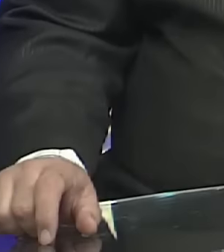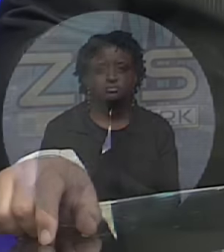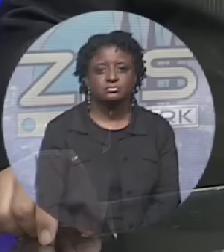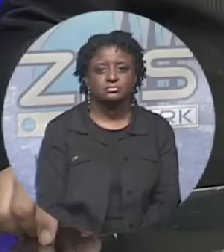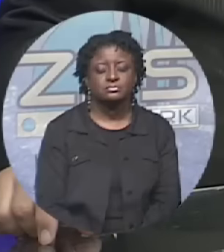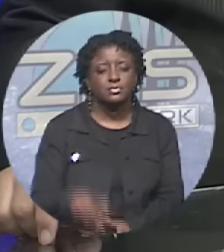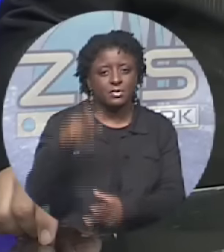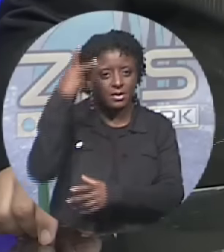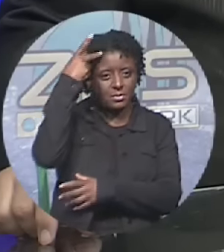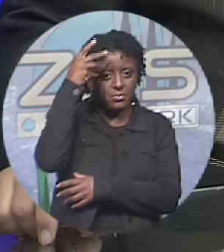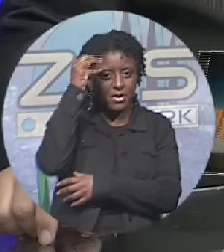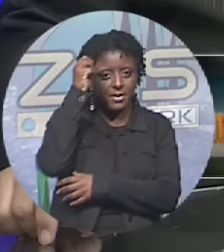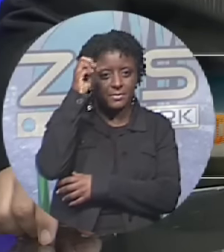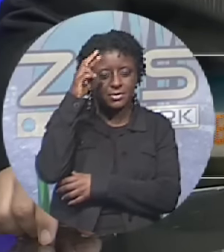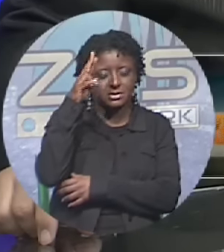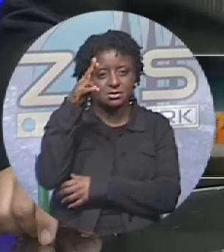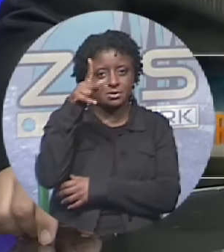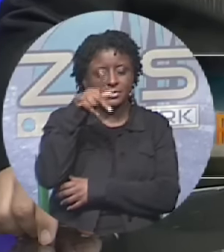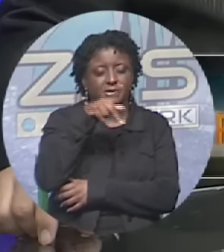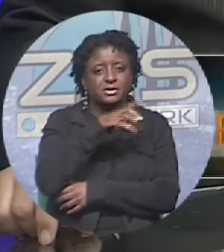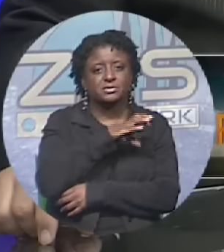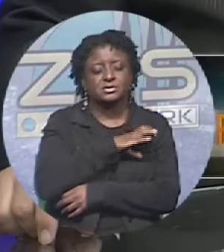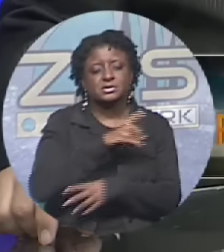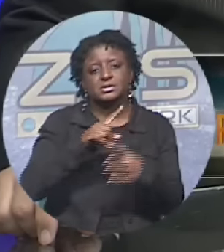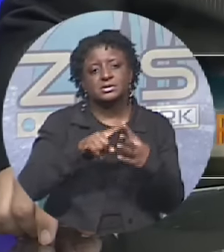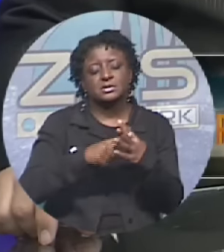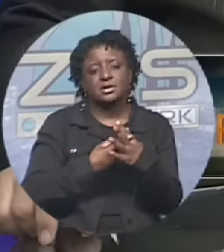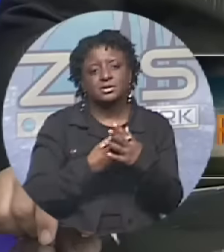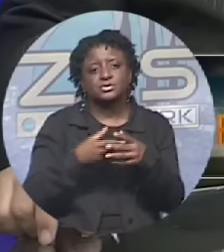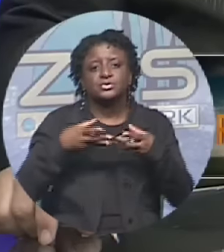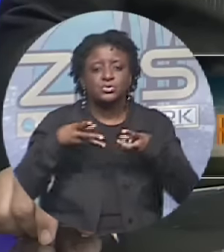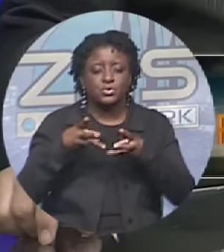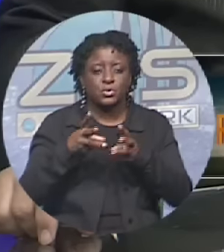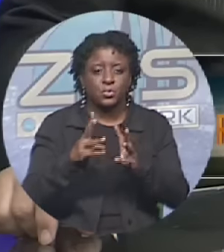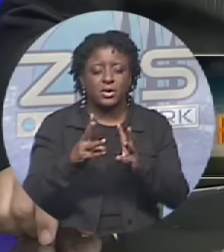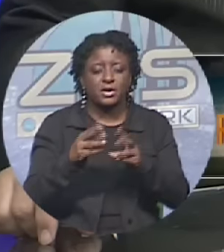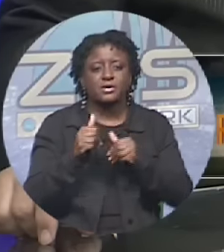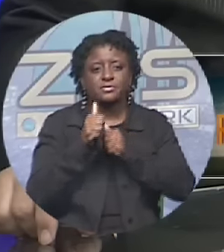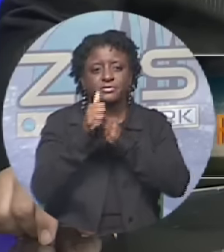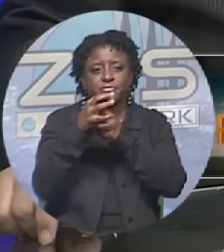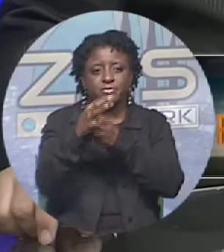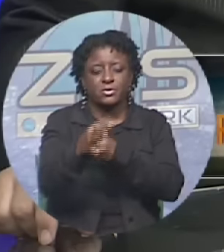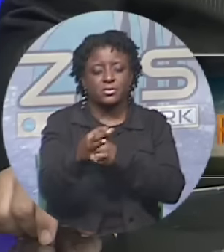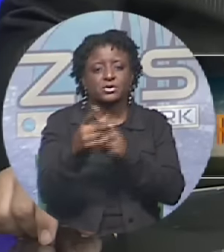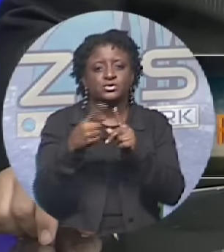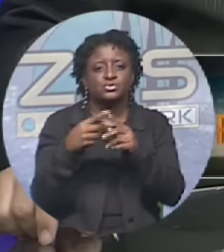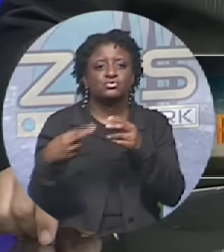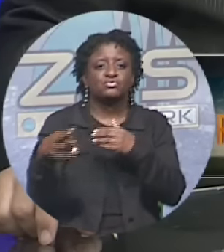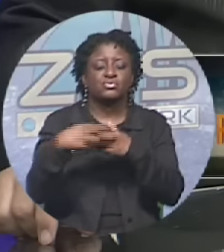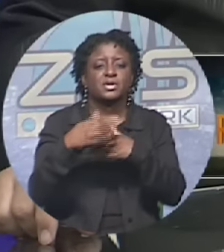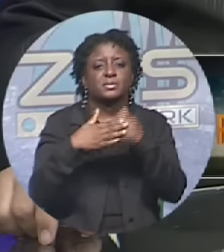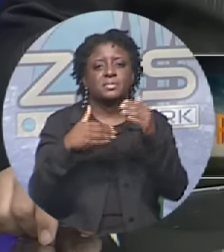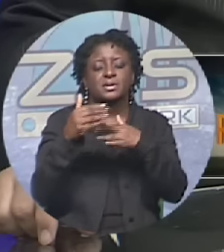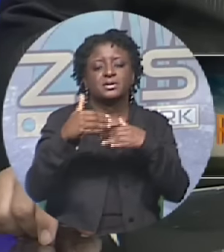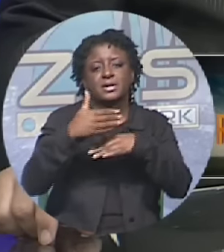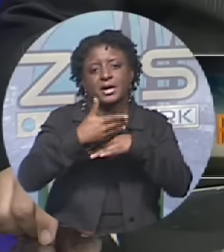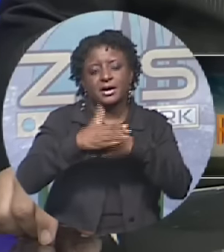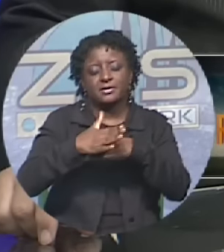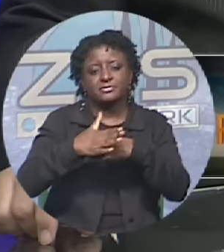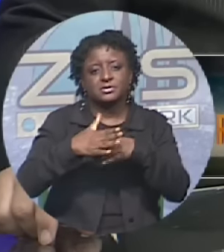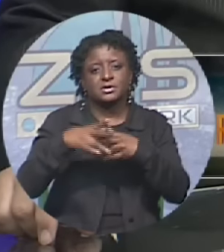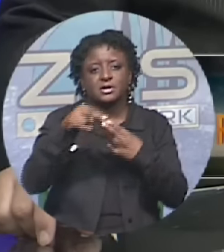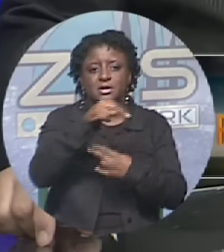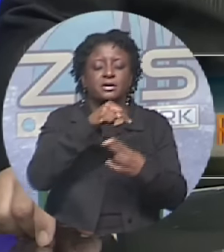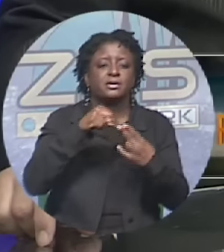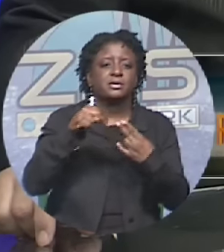Prime Minister the Right Honorable Perry Christie today launched the way forward to rebuild after the passage of Hurricane Joaquin. Good evening, everyone. I'm